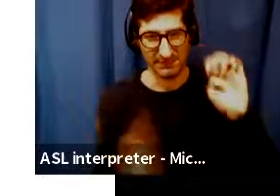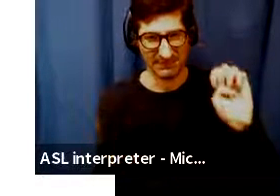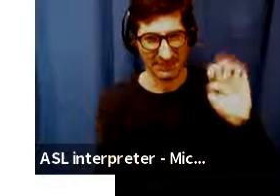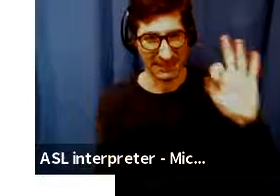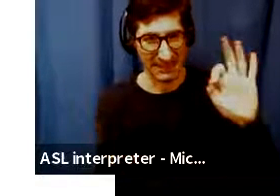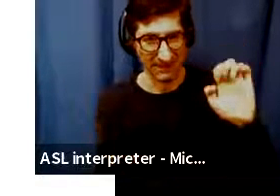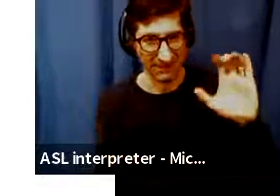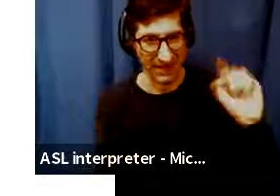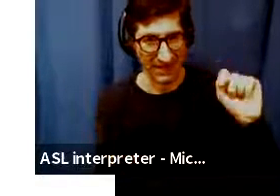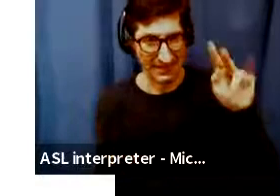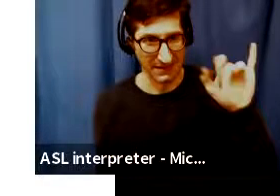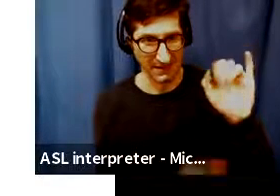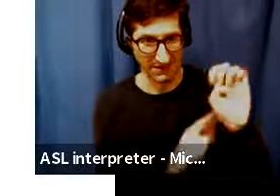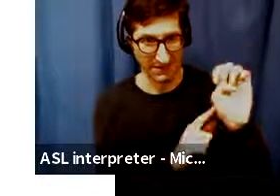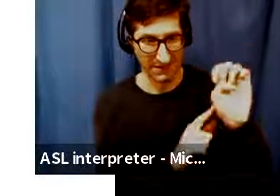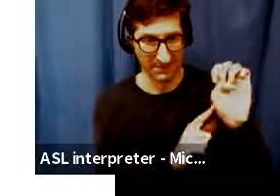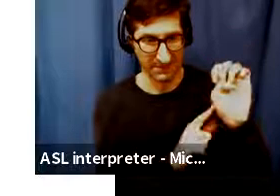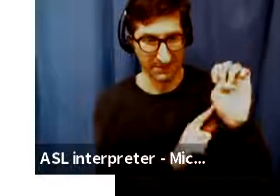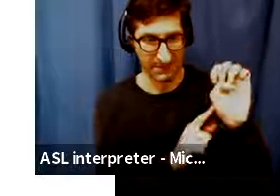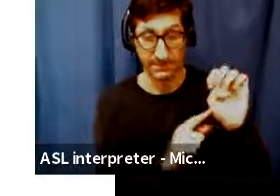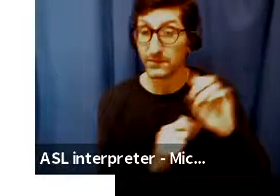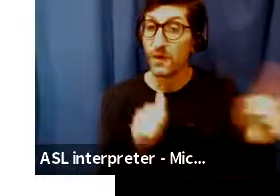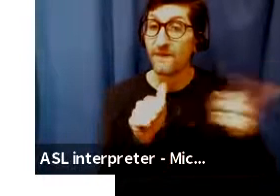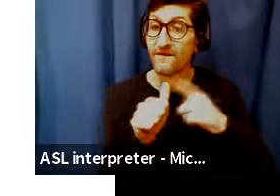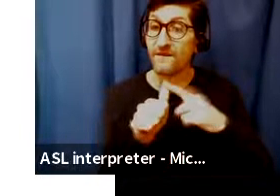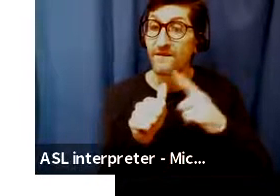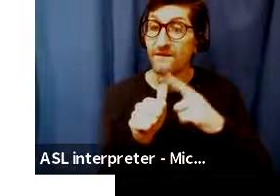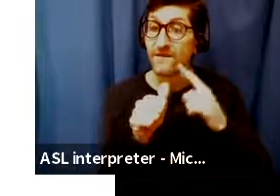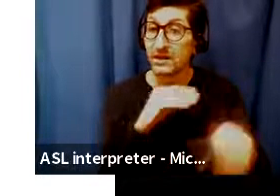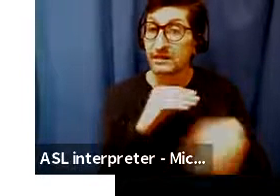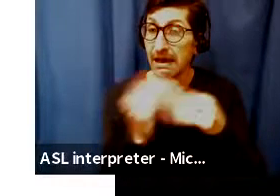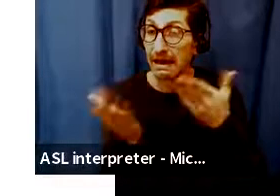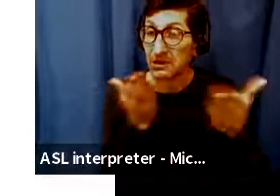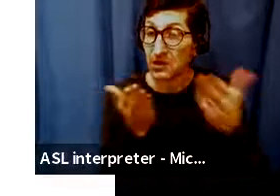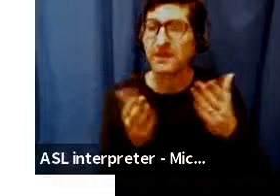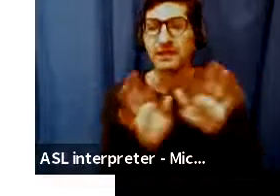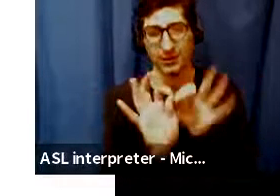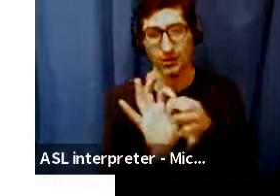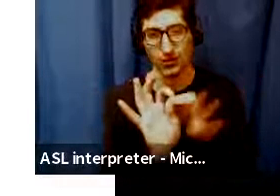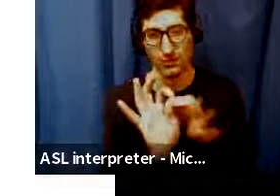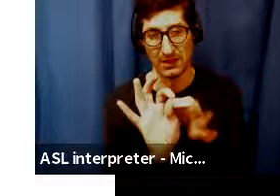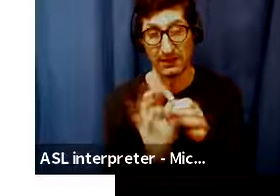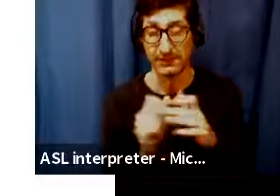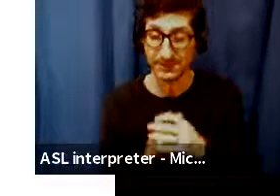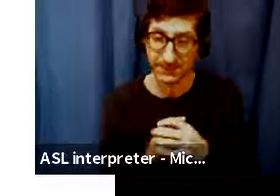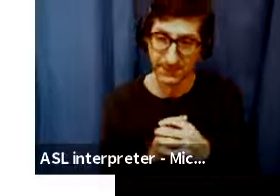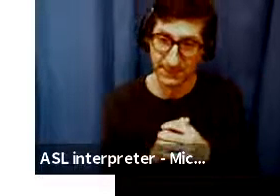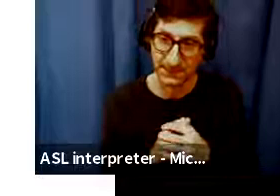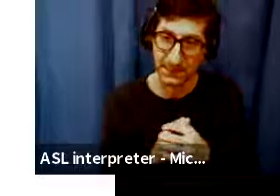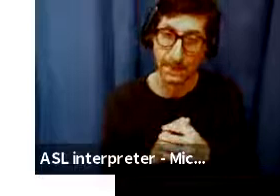So the first auxiliary service is interpreting. The interpreter needs to be able